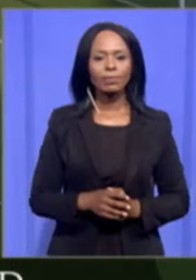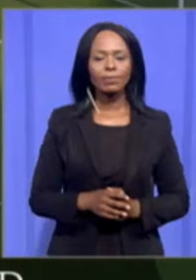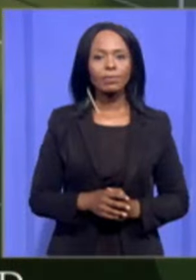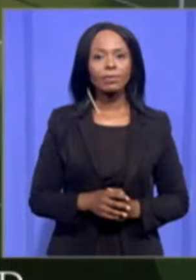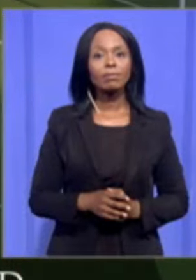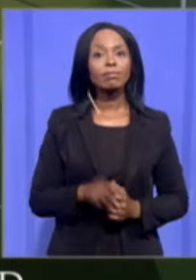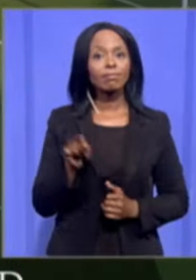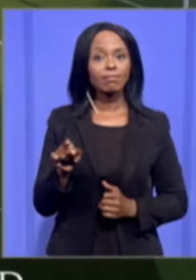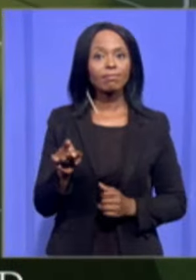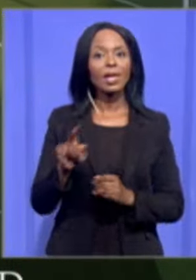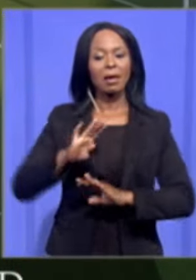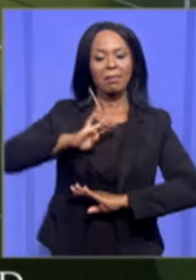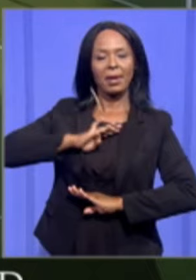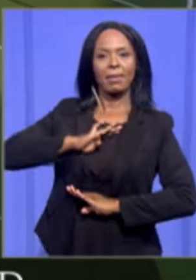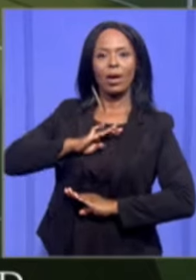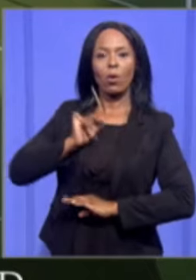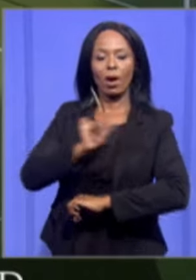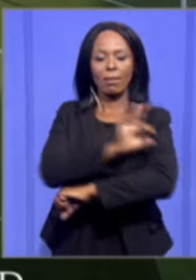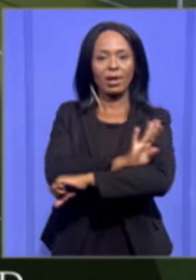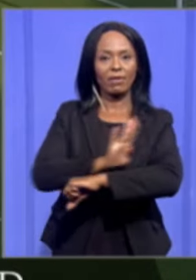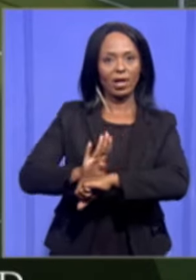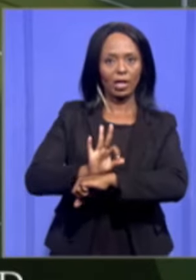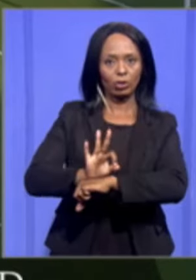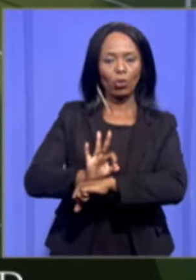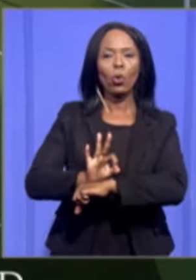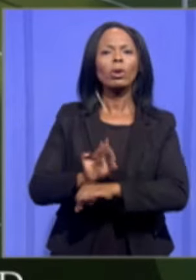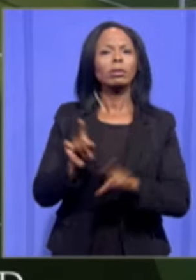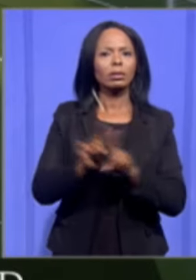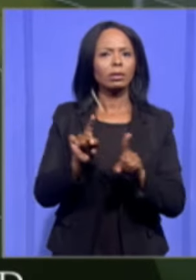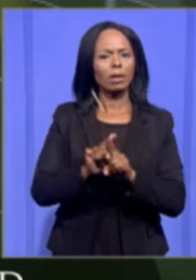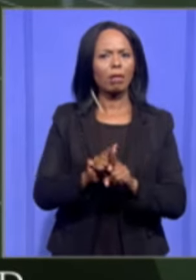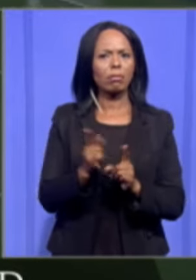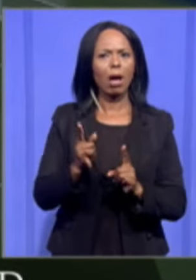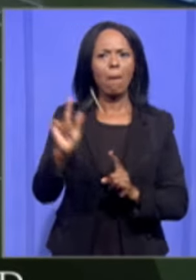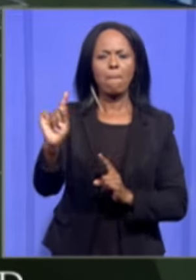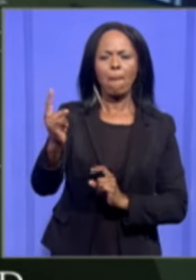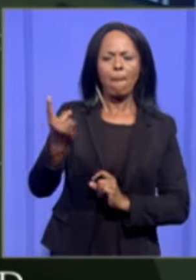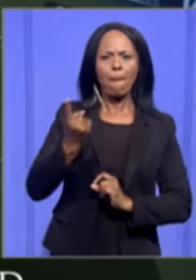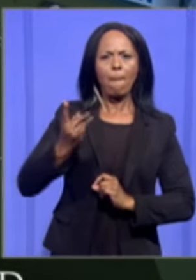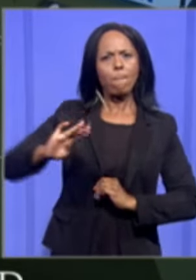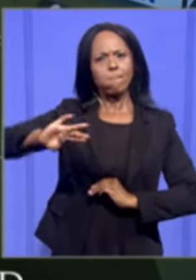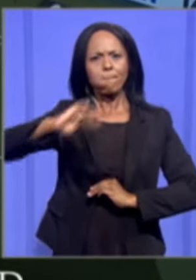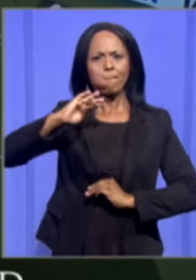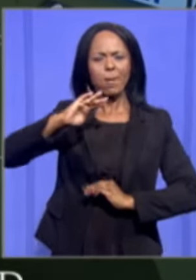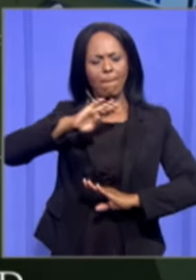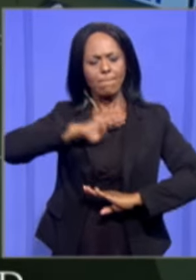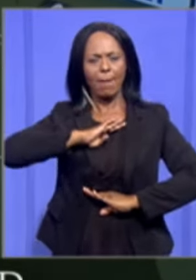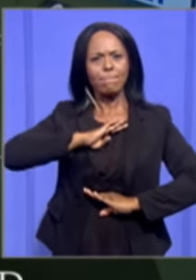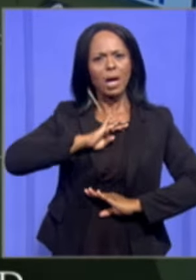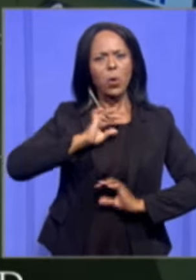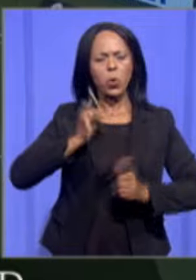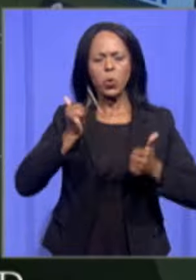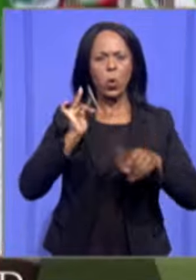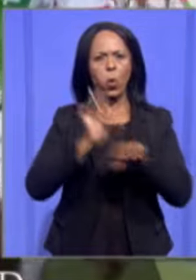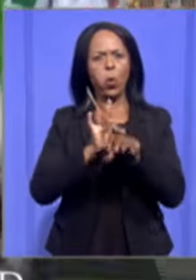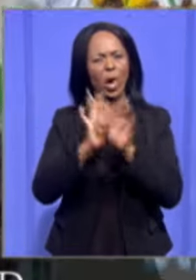go le lengwe moswaradino wa Burkina Faso le yena o ile a theba kgwele e kotsi. Wonderful save from Alf